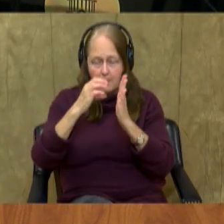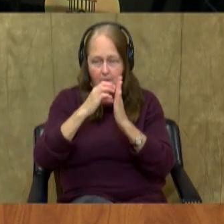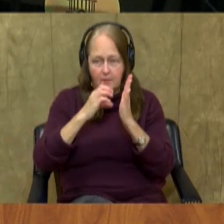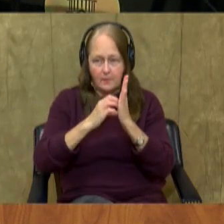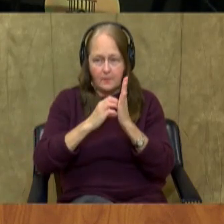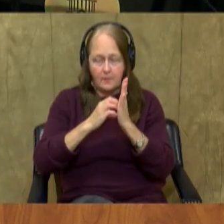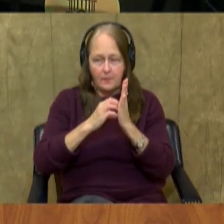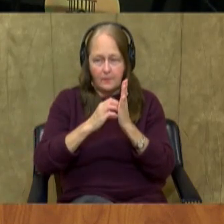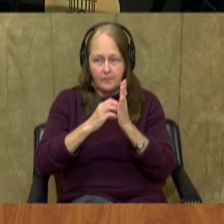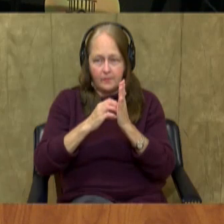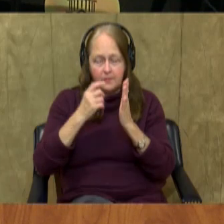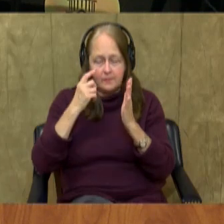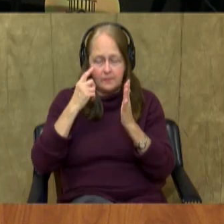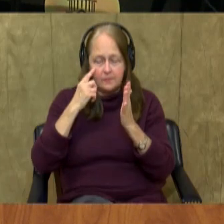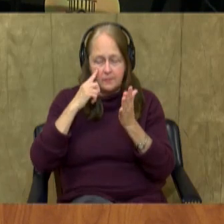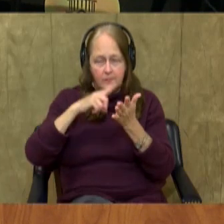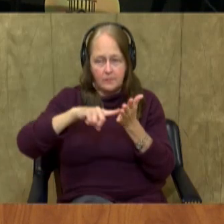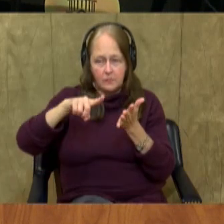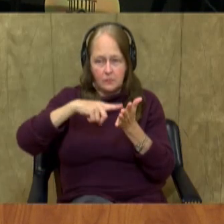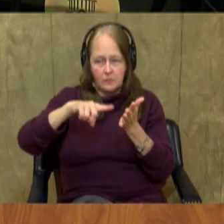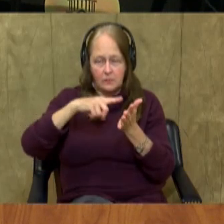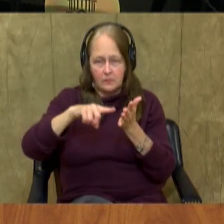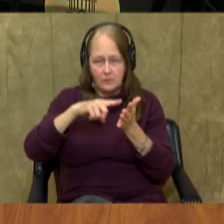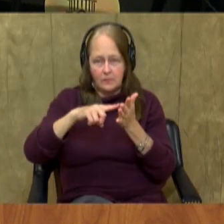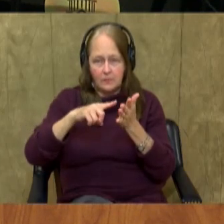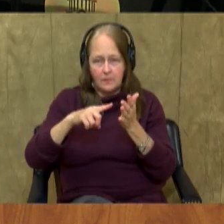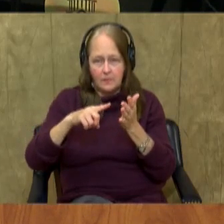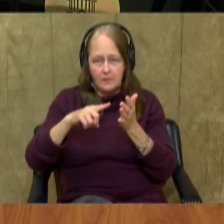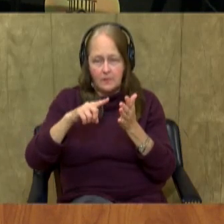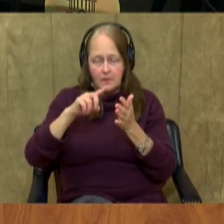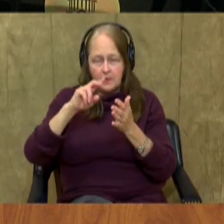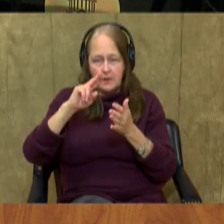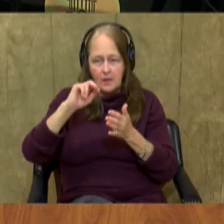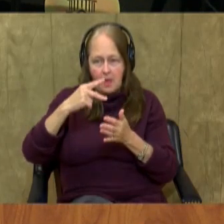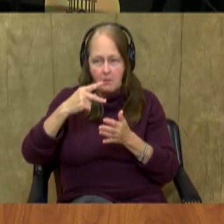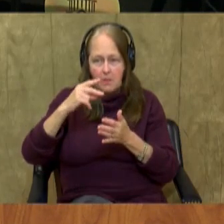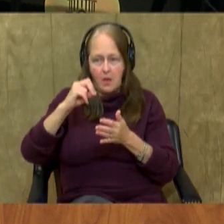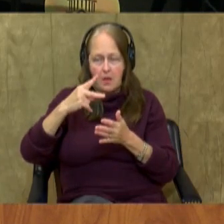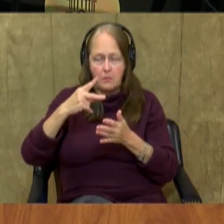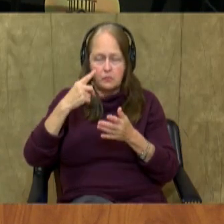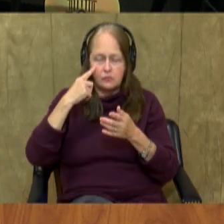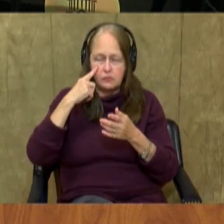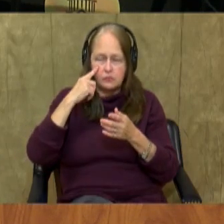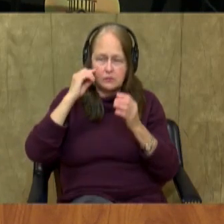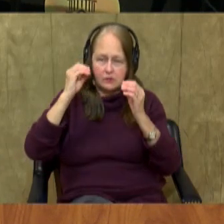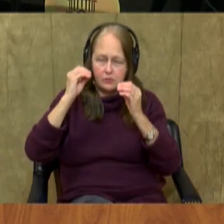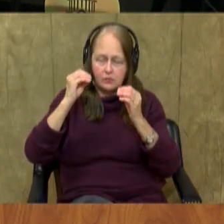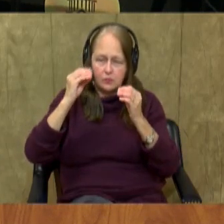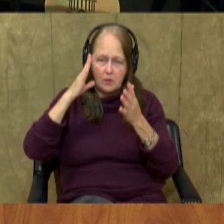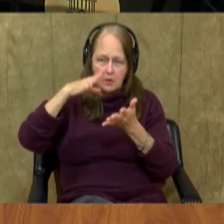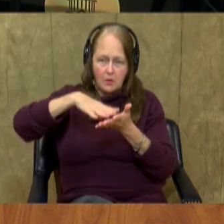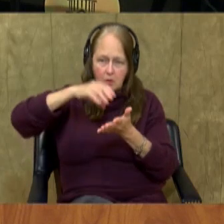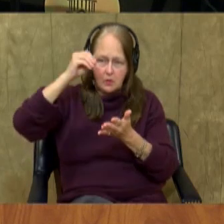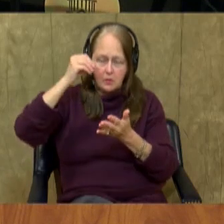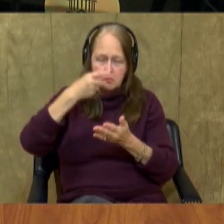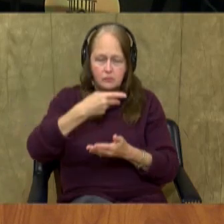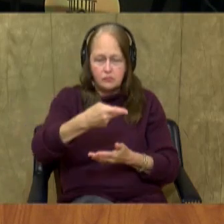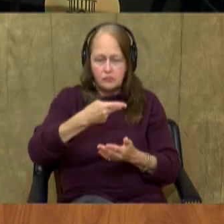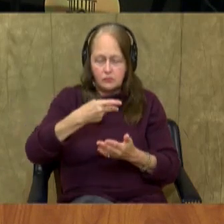Examining hip hop song in class may help teachers identify more closely with their students'